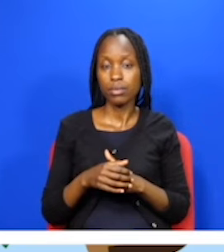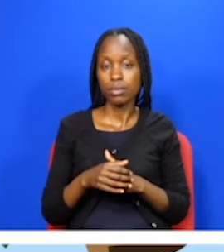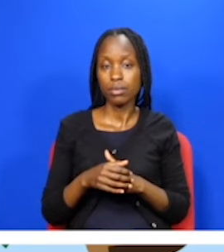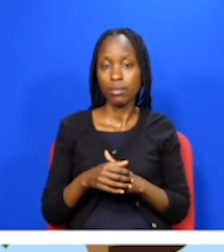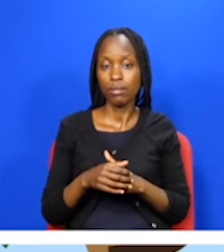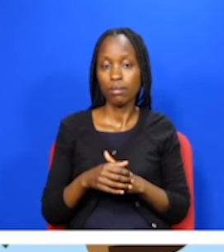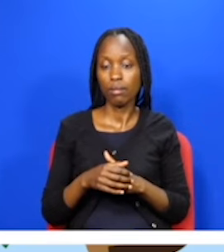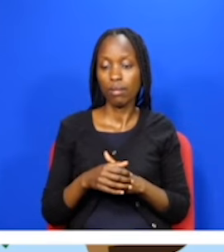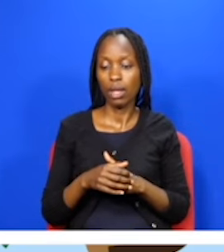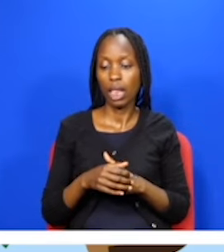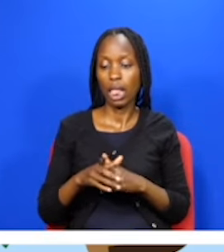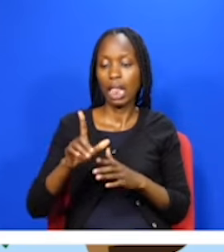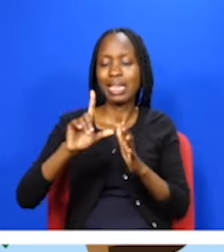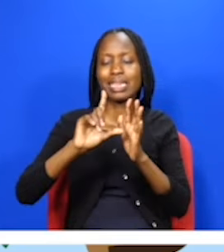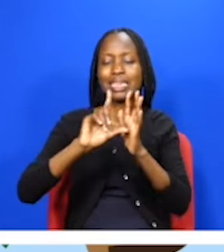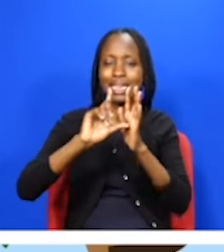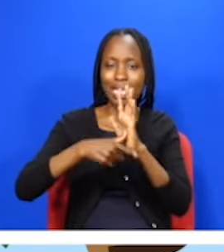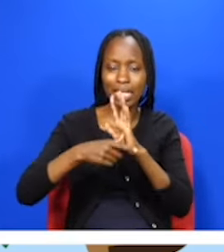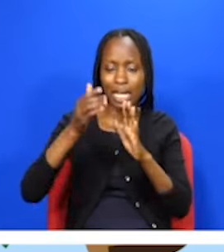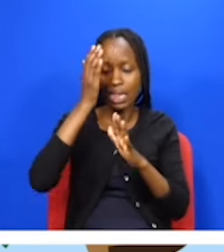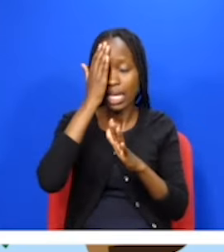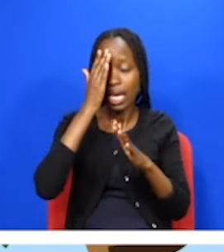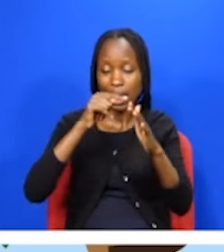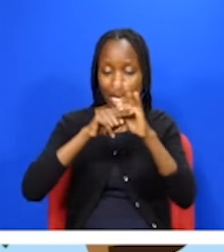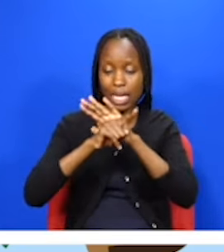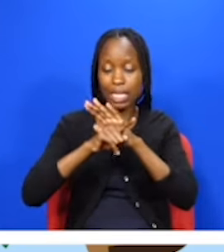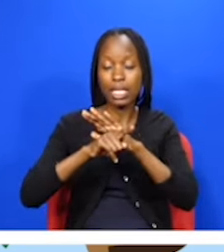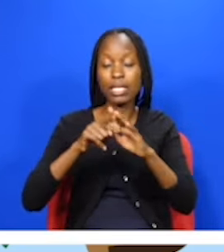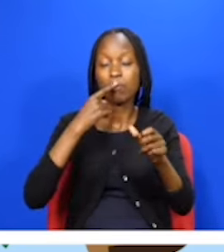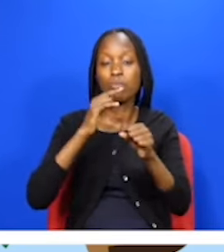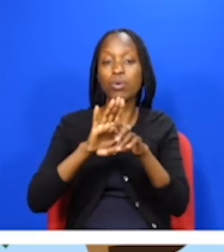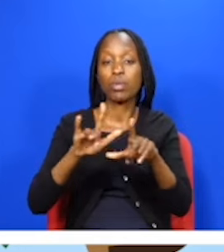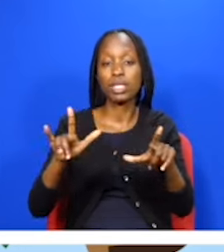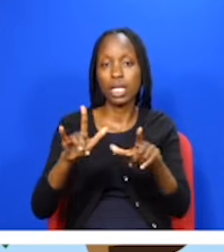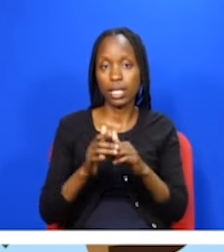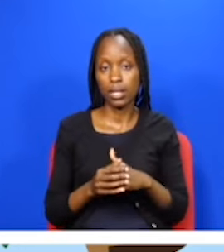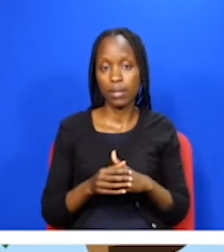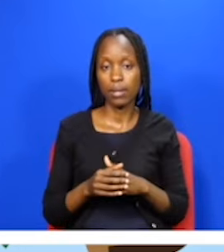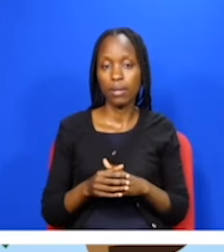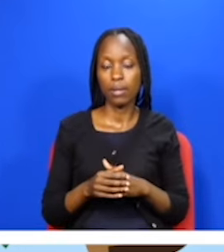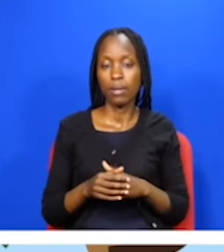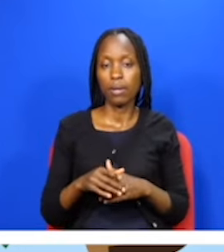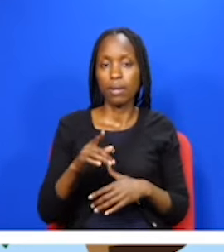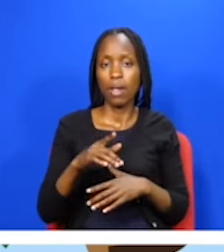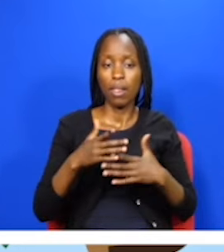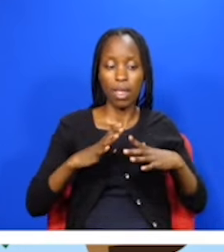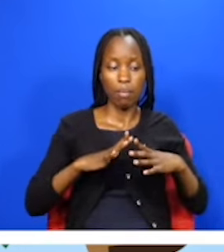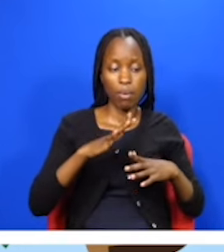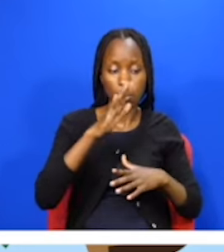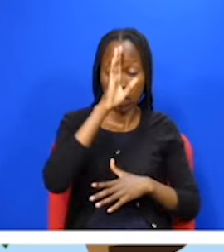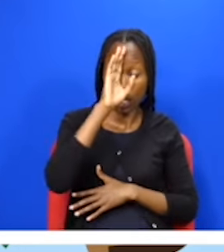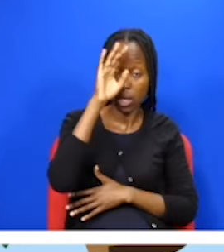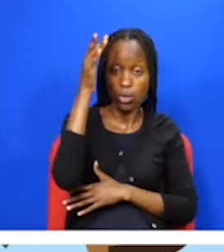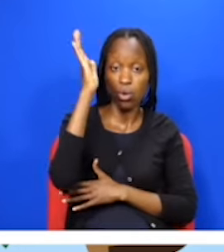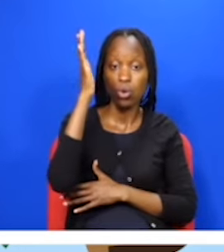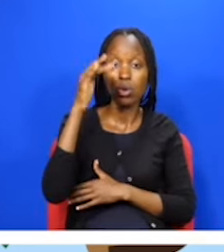Canaan, the land of the promise, because they obeyed God. And what about those who did not obey God?